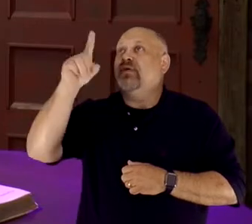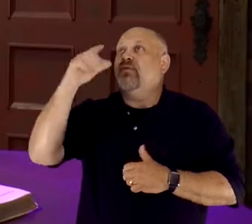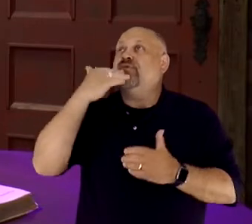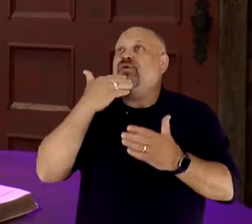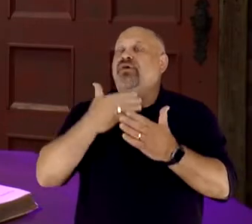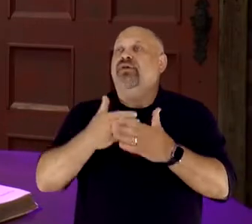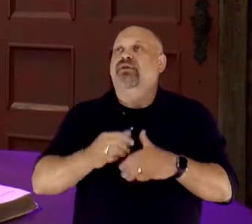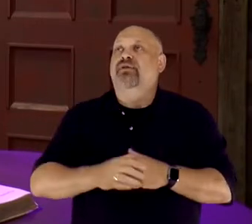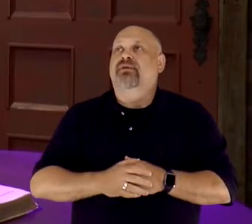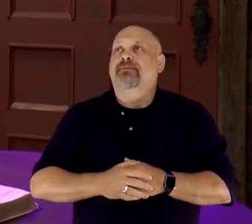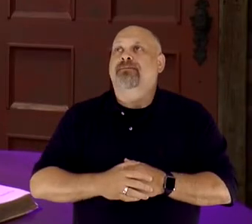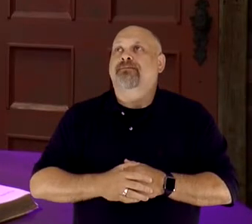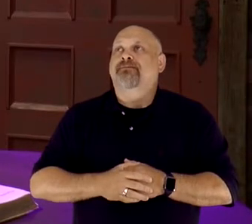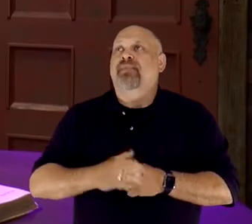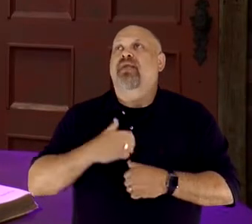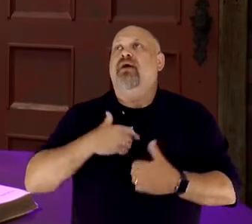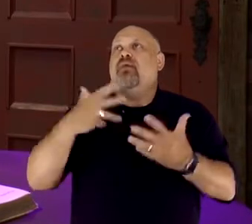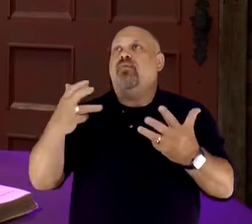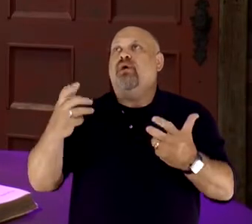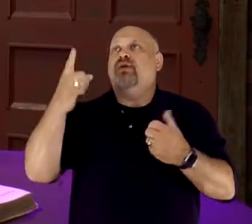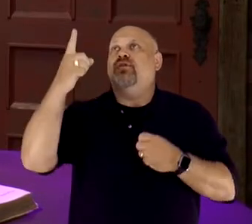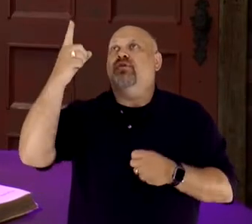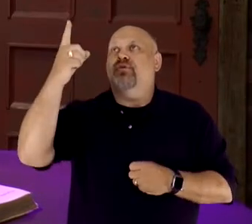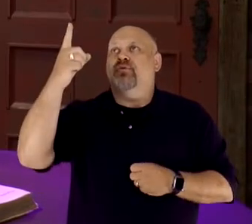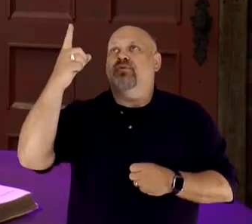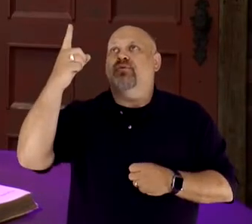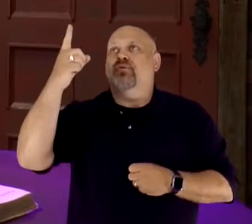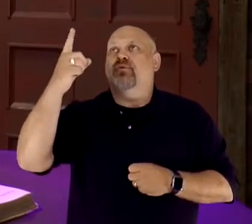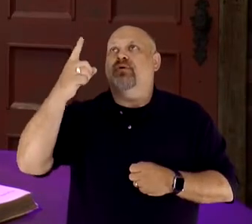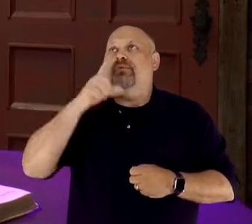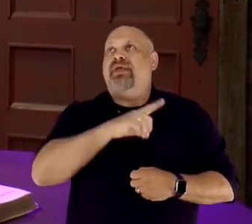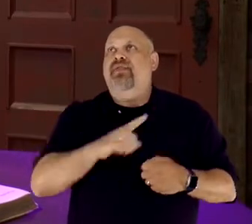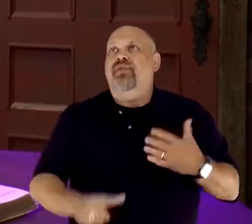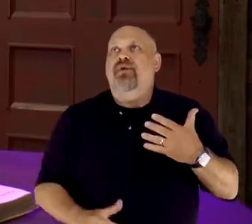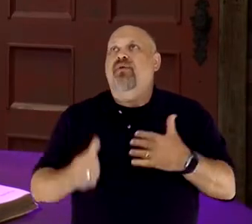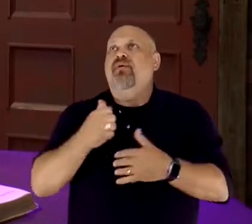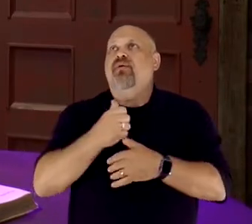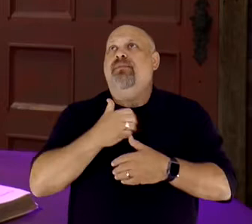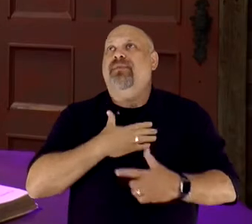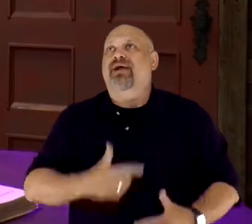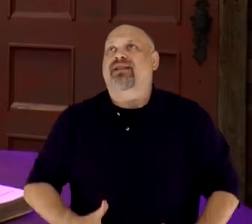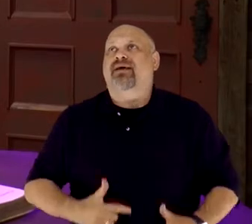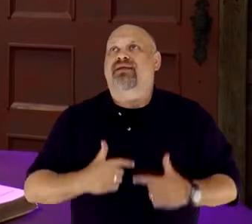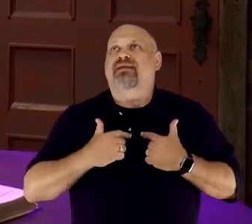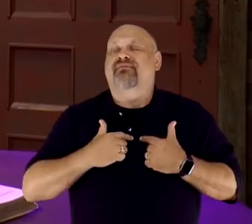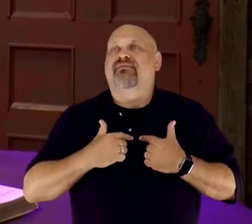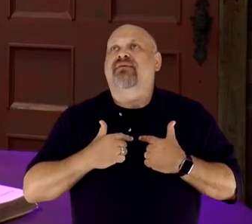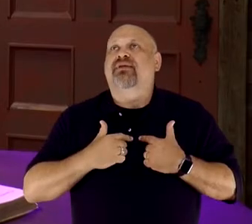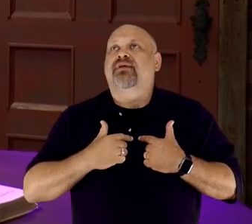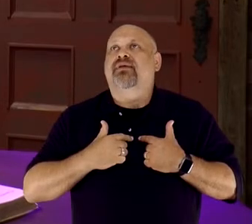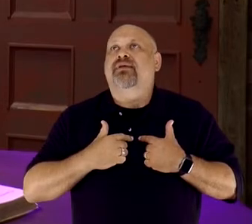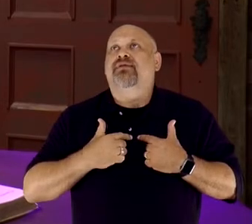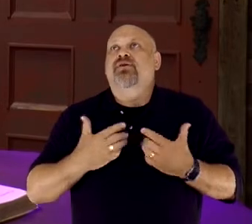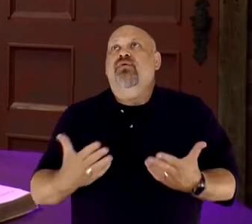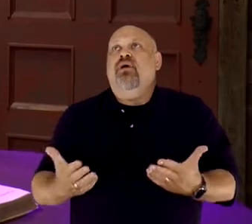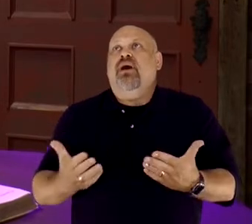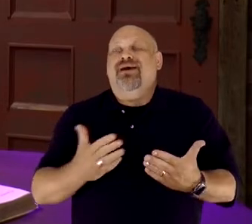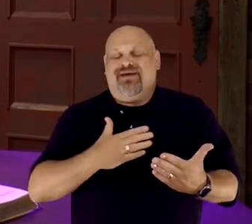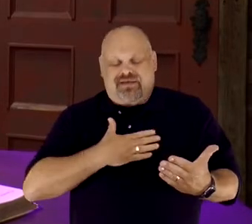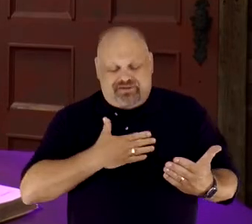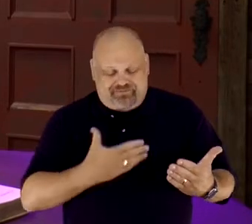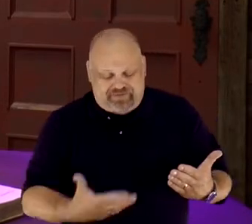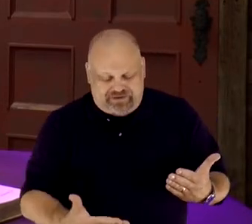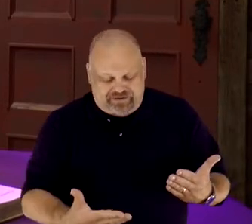good, and I want you to be the Lord of my life. So I